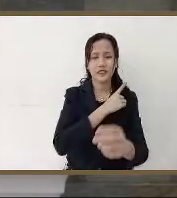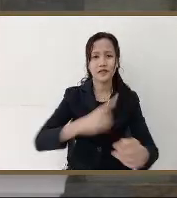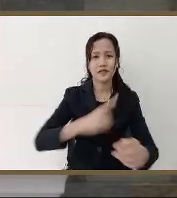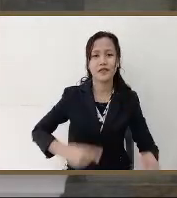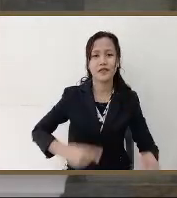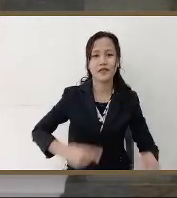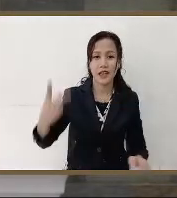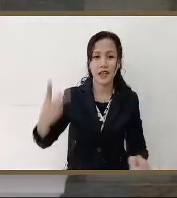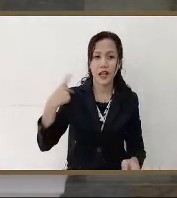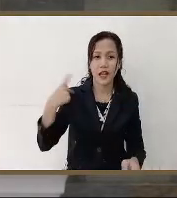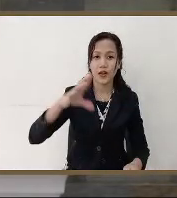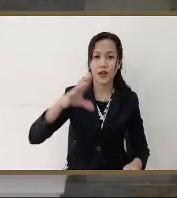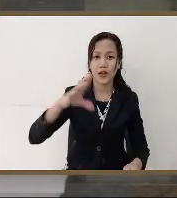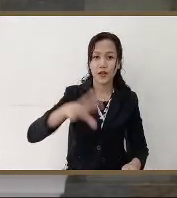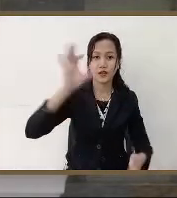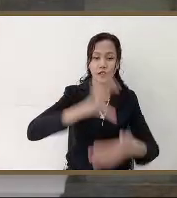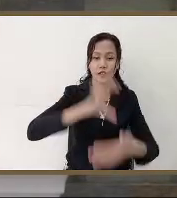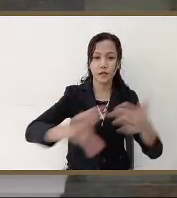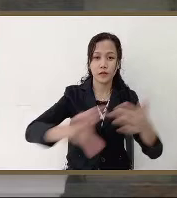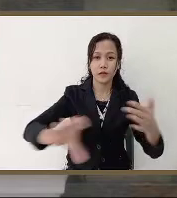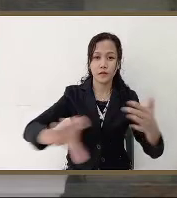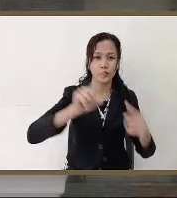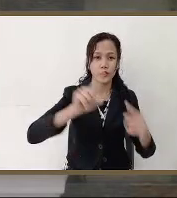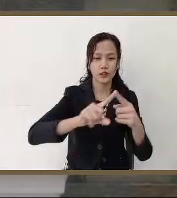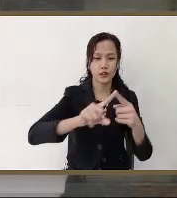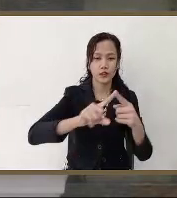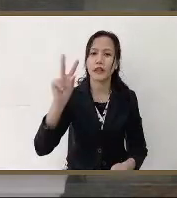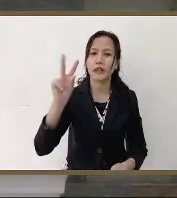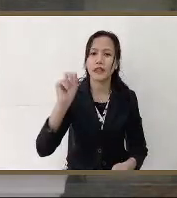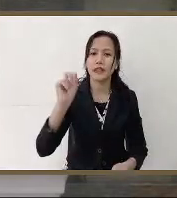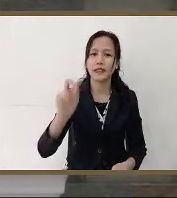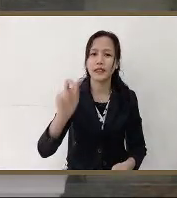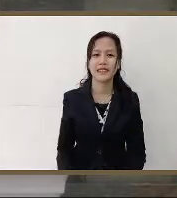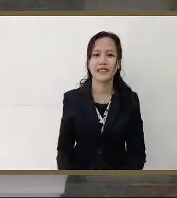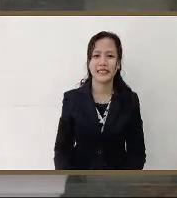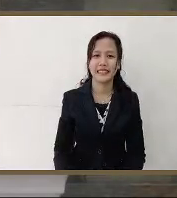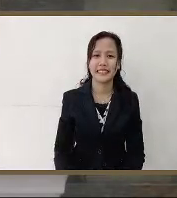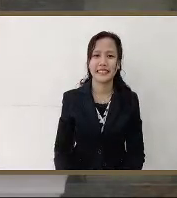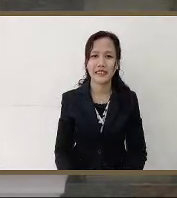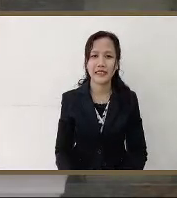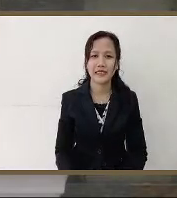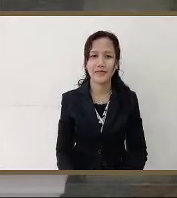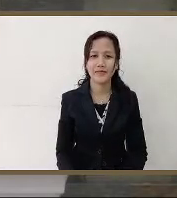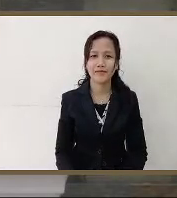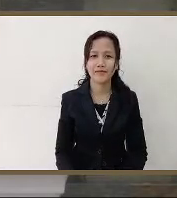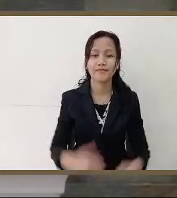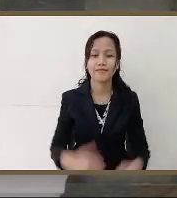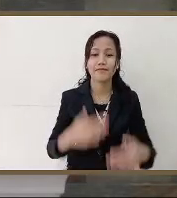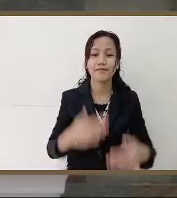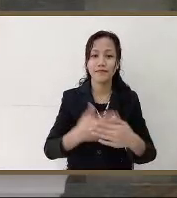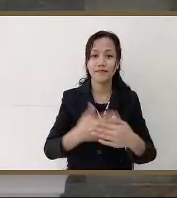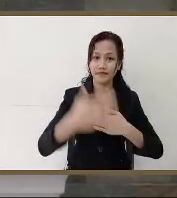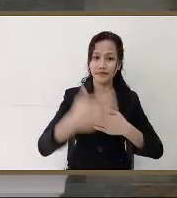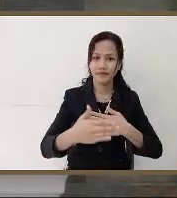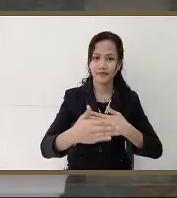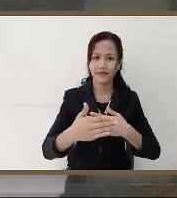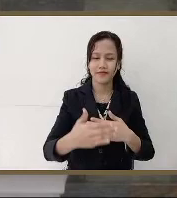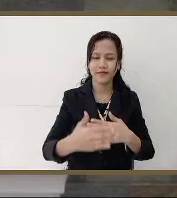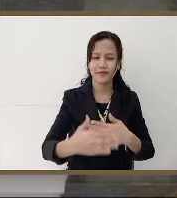chapter 1 to chapter 12 ng 2 Samuel. Alright? And then the next